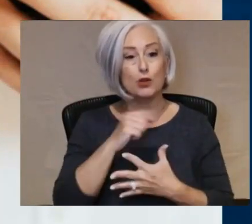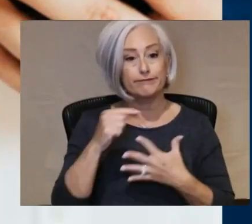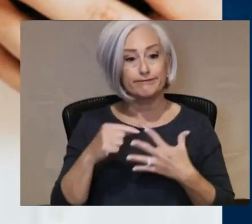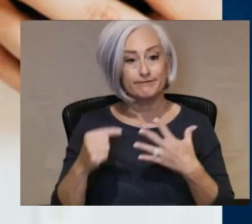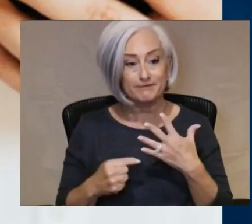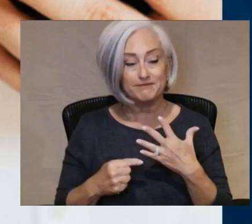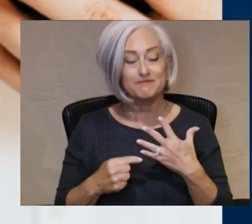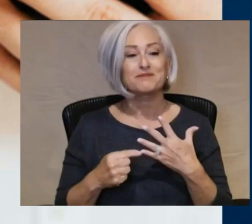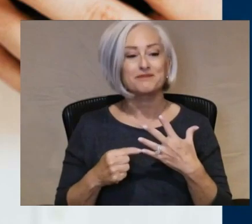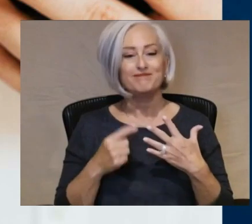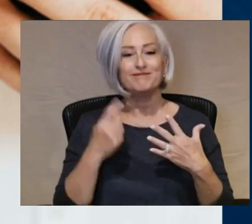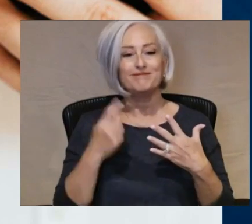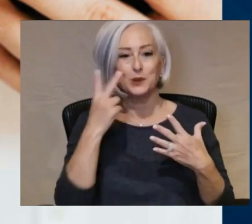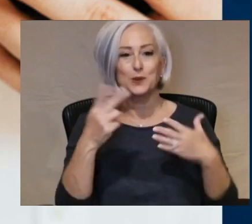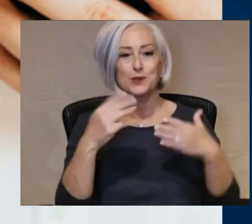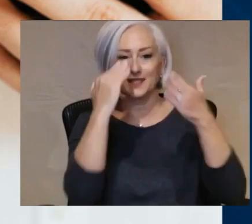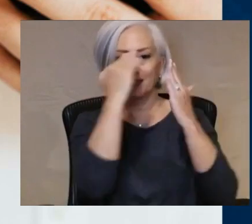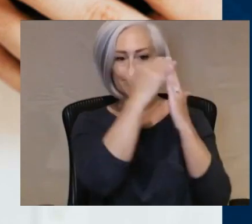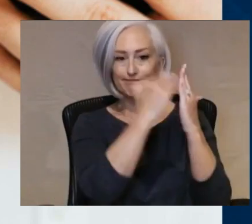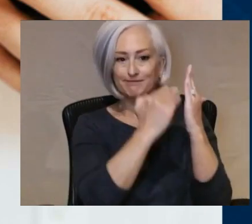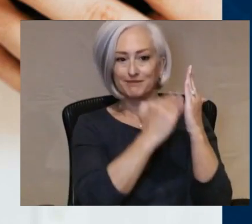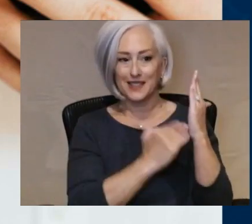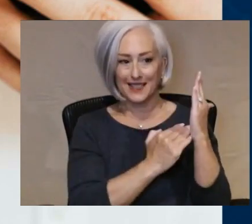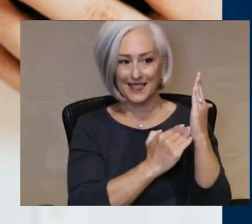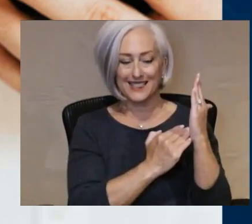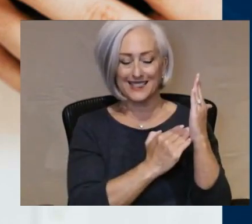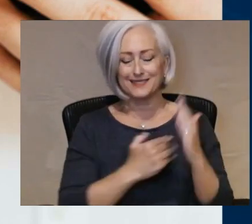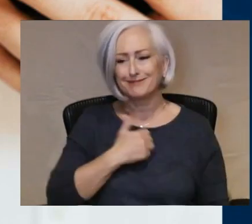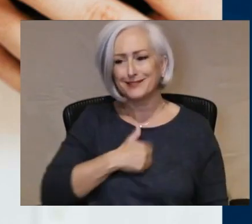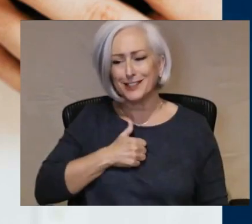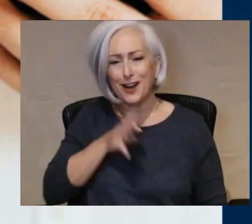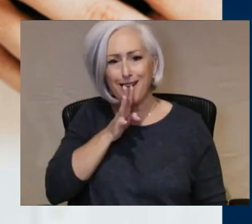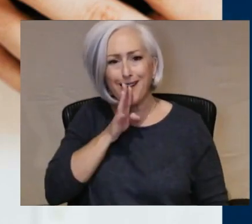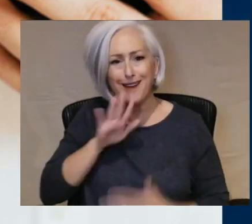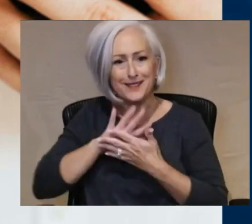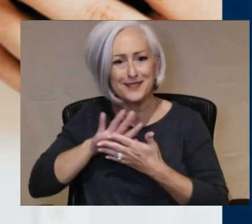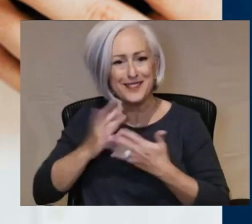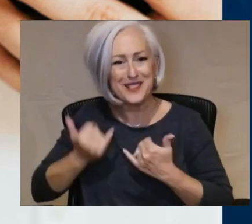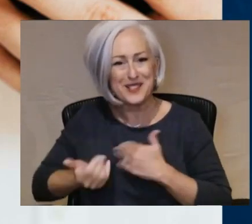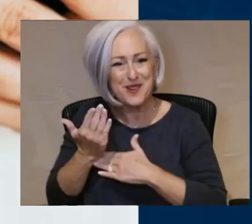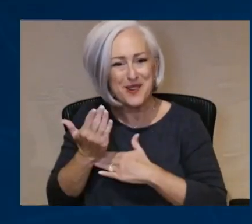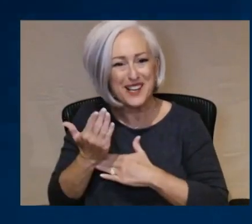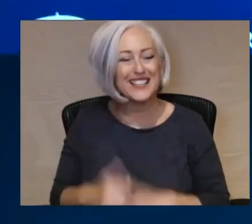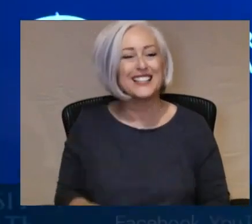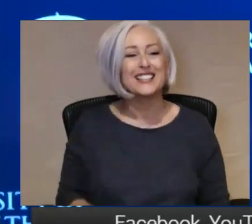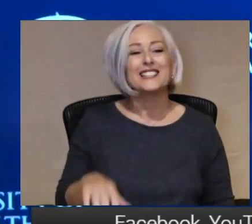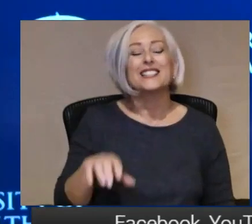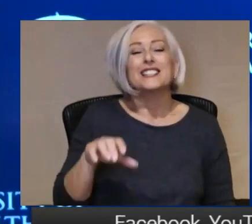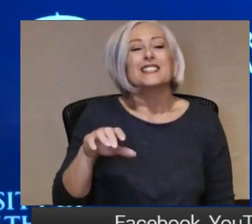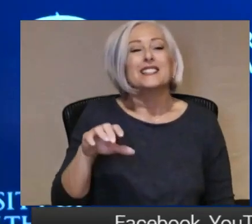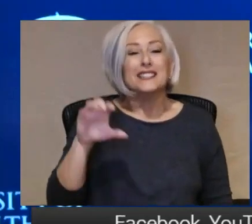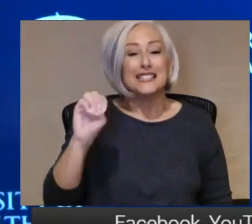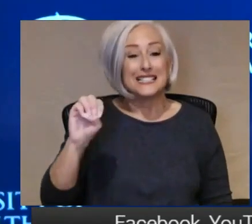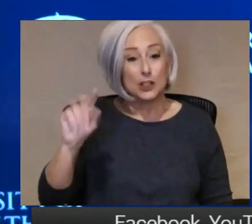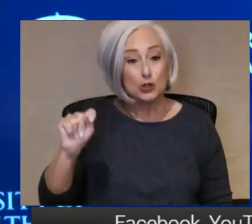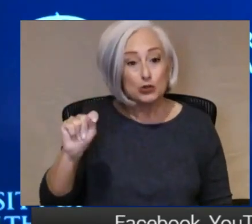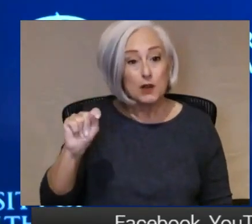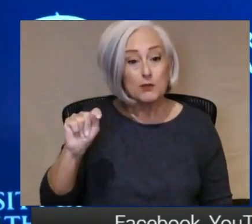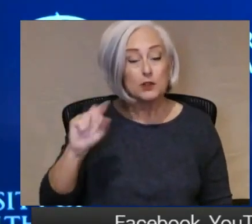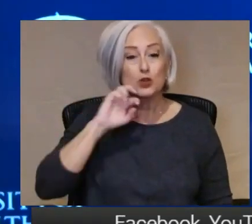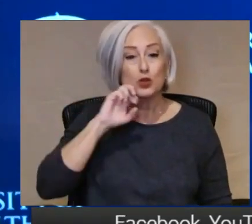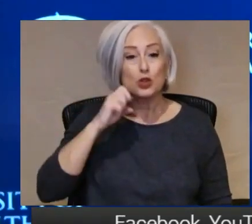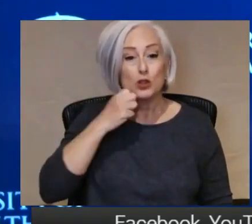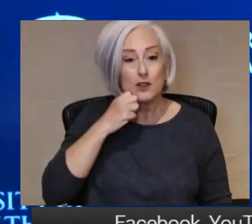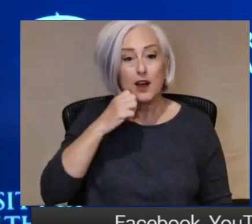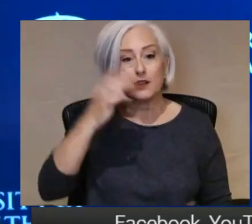those on our screen. I can't talk this morning. Essential tremor is a neurological disorder affecting your hands, head, and